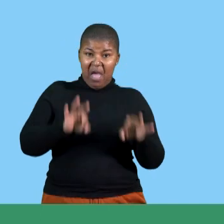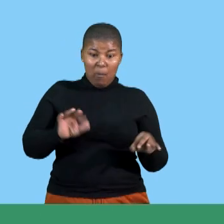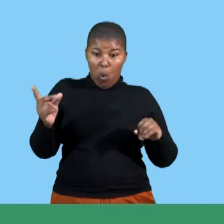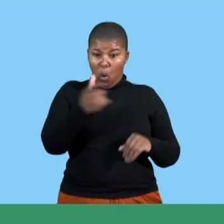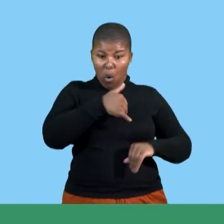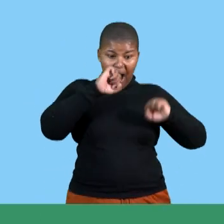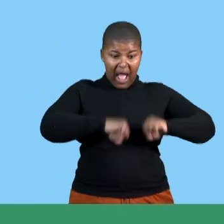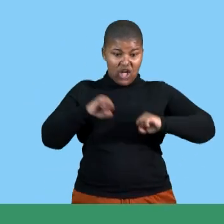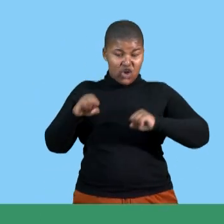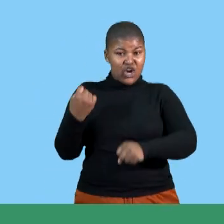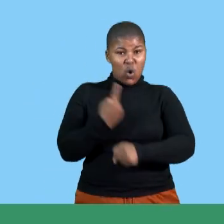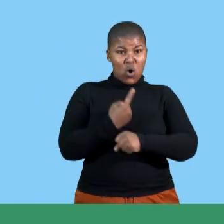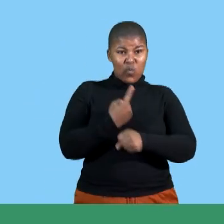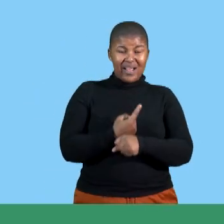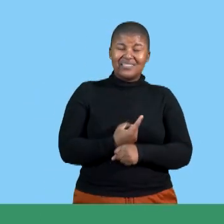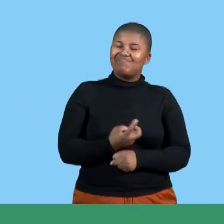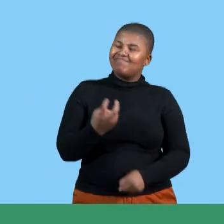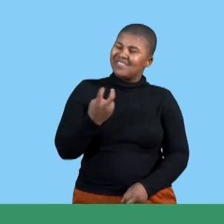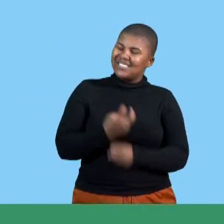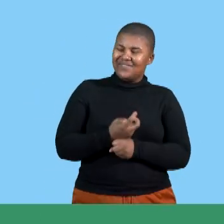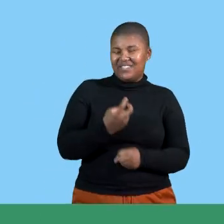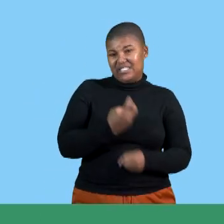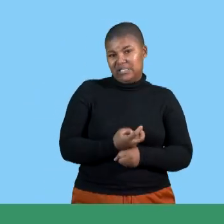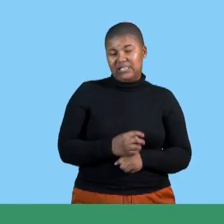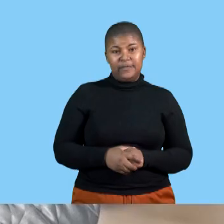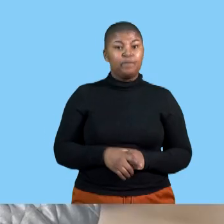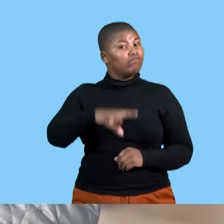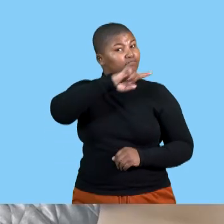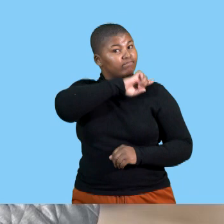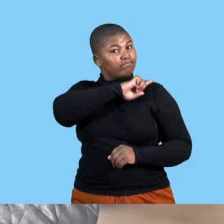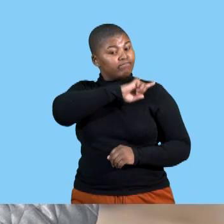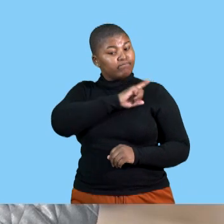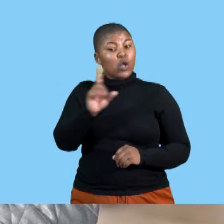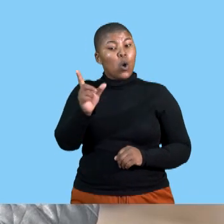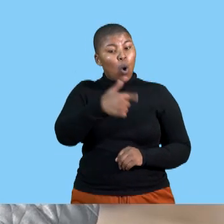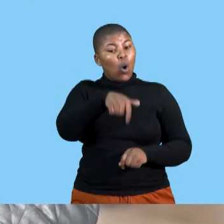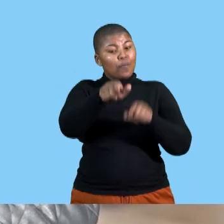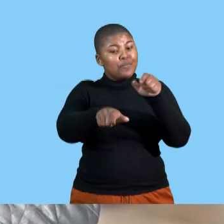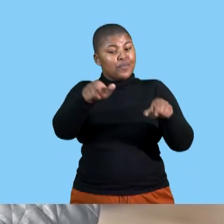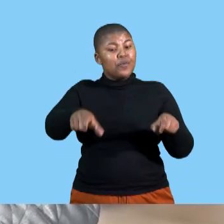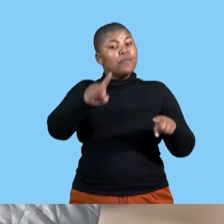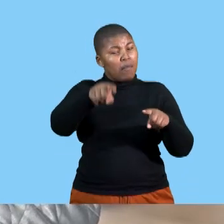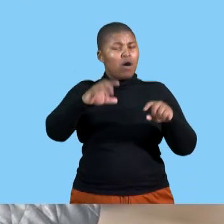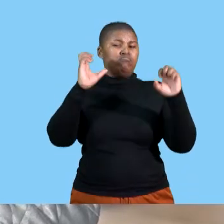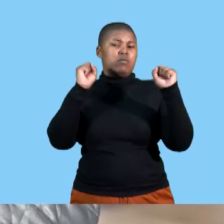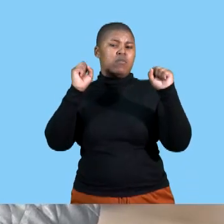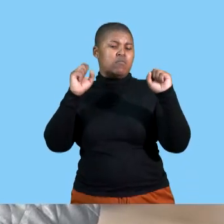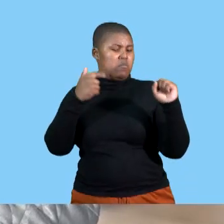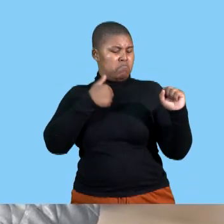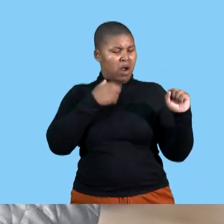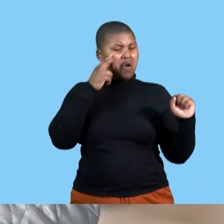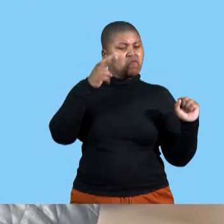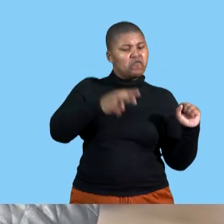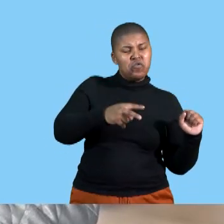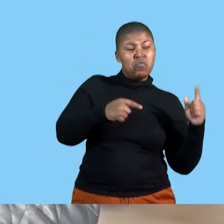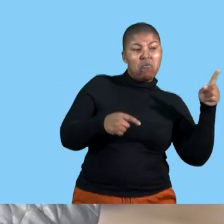difficult to be reached because every person has to make a contribution. So it may not always be the case that